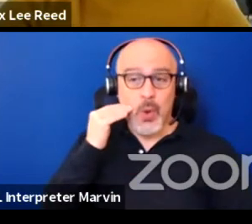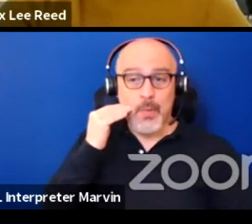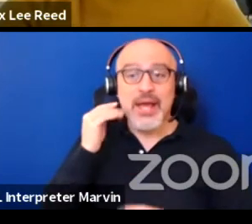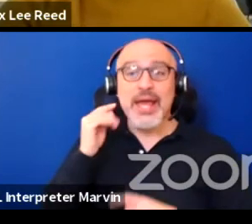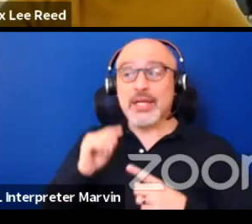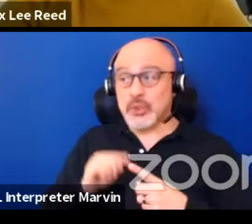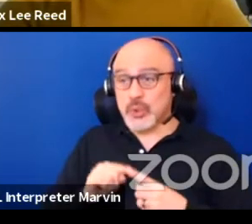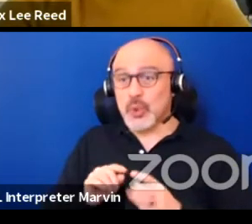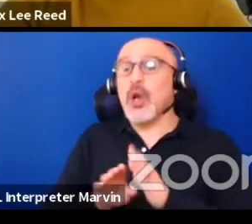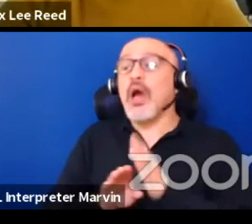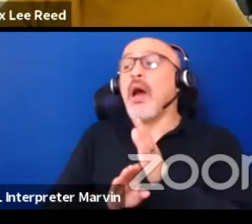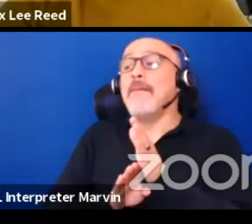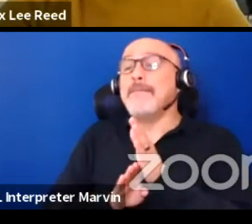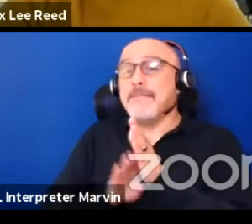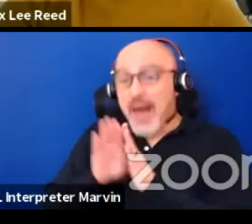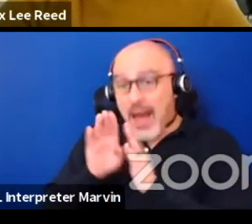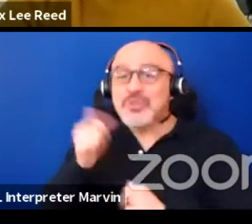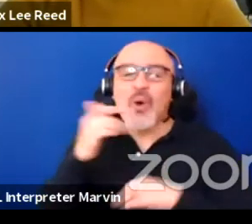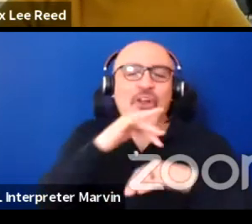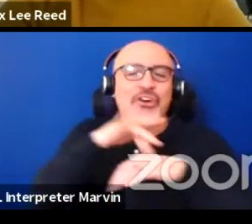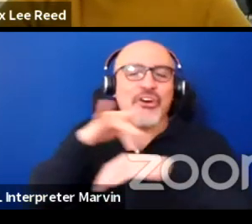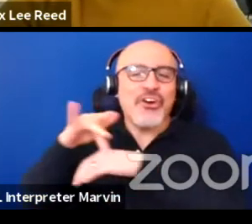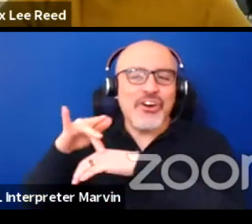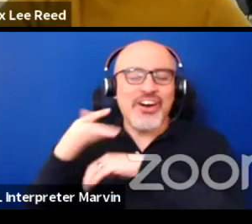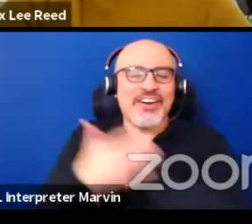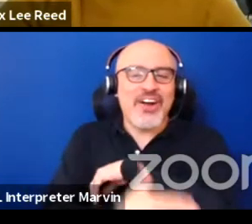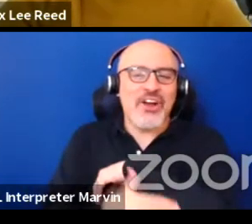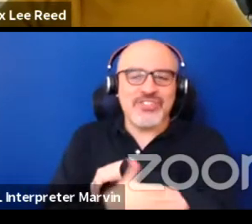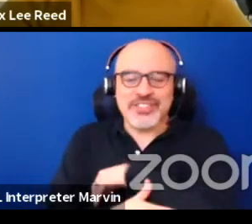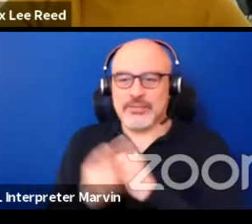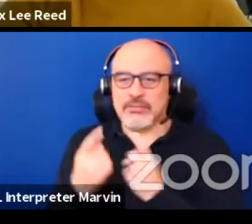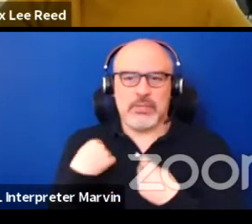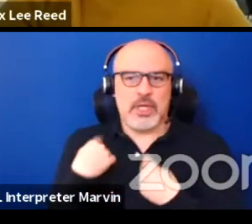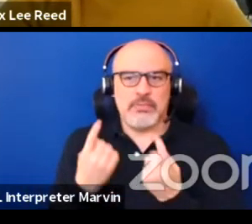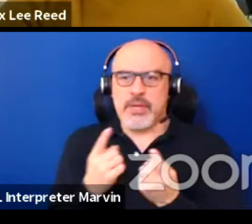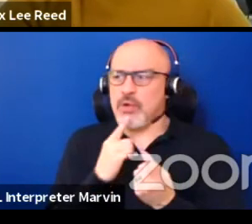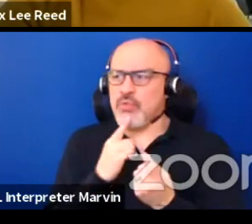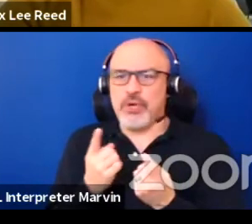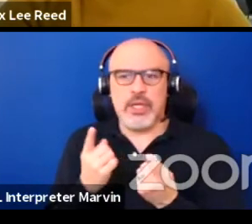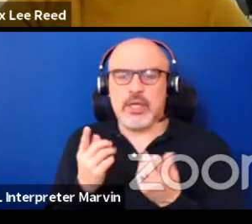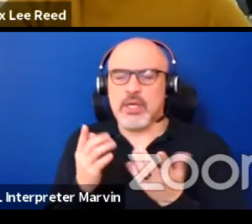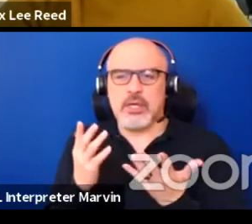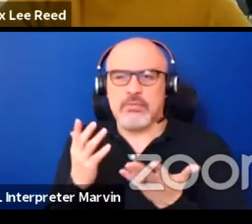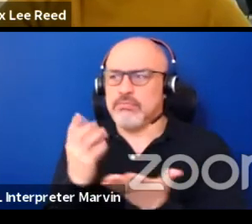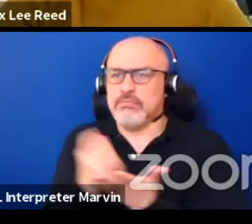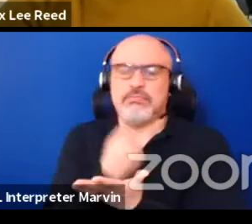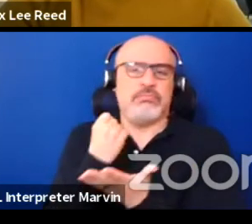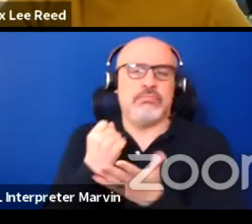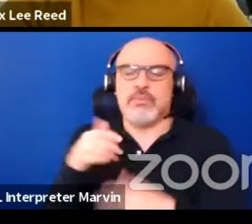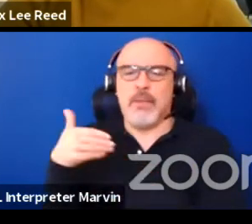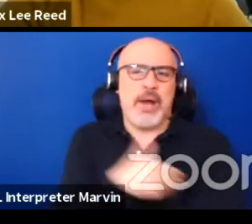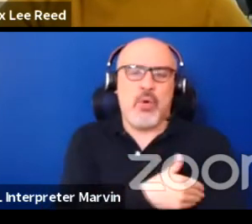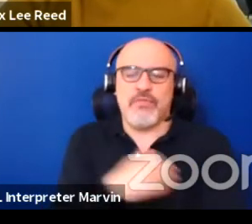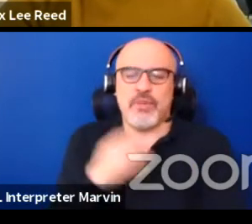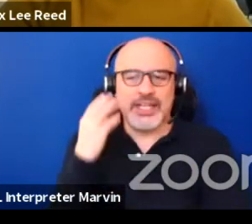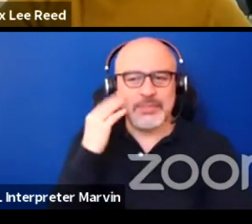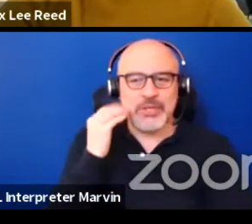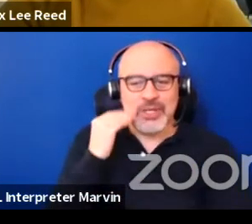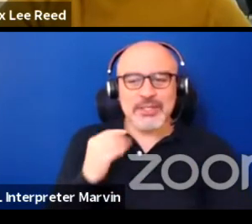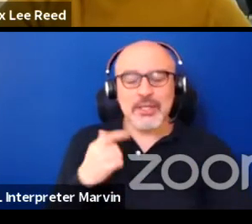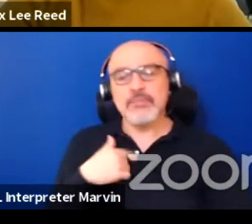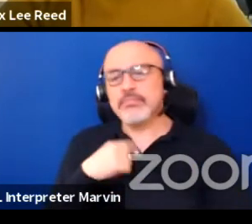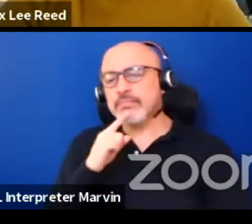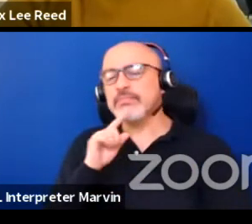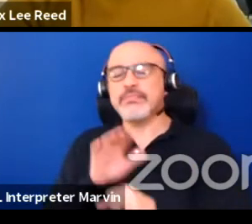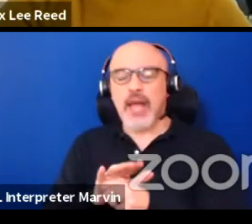pad to get to the other places I want to get to has been a really, really useful and powerful experience. I'm very committed